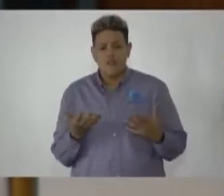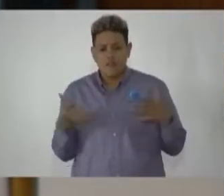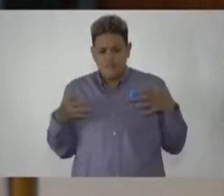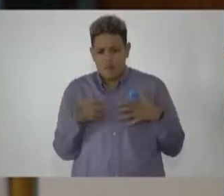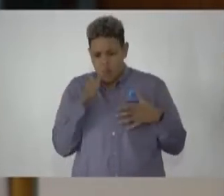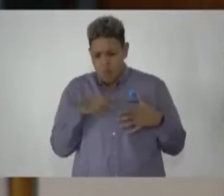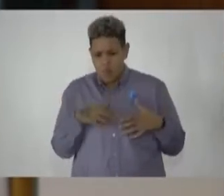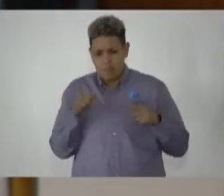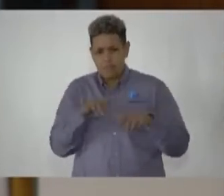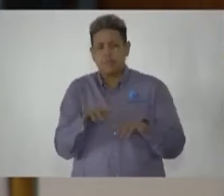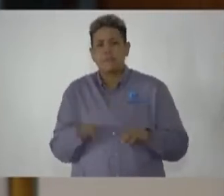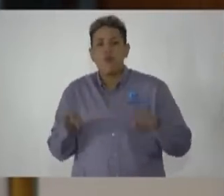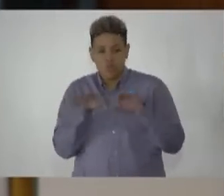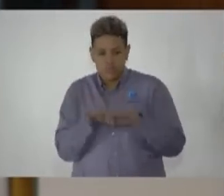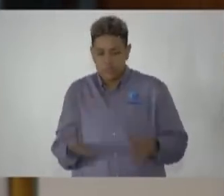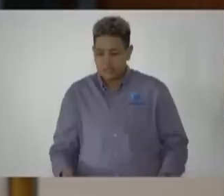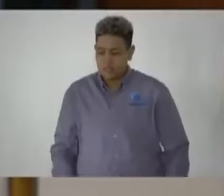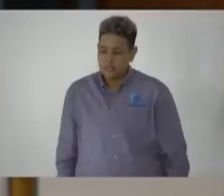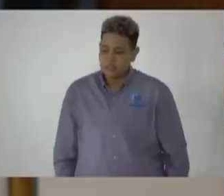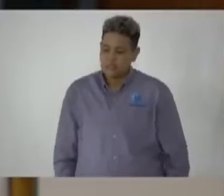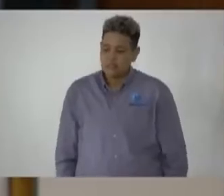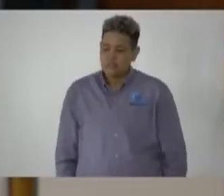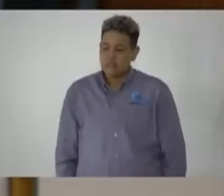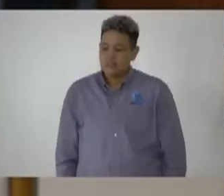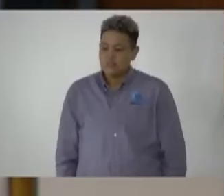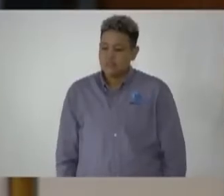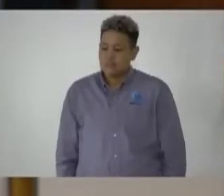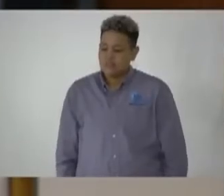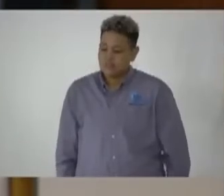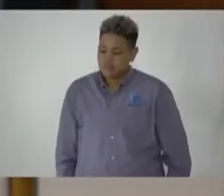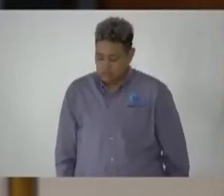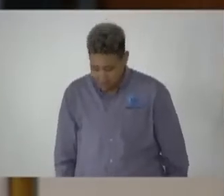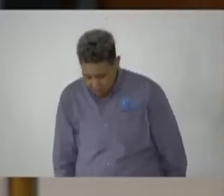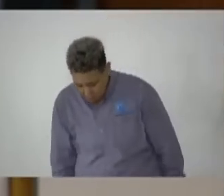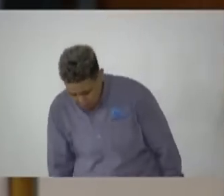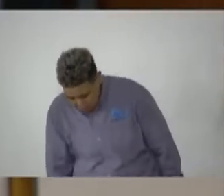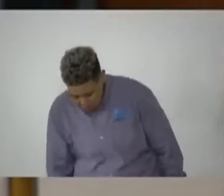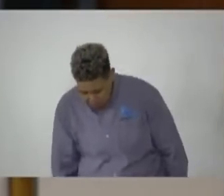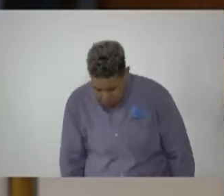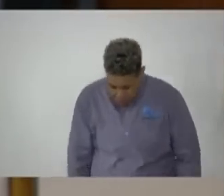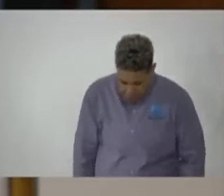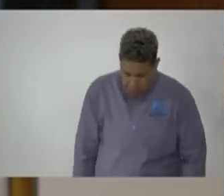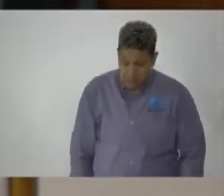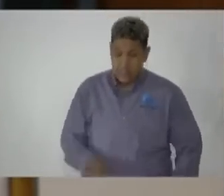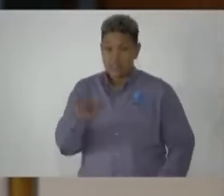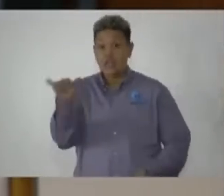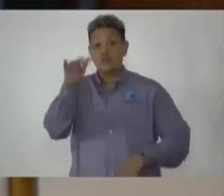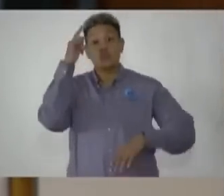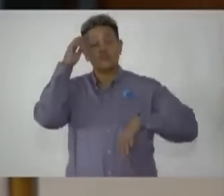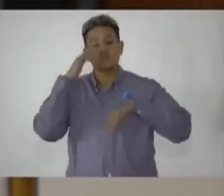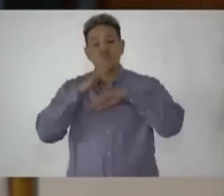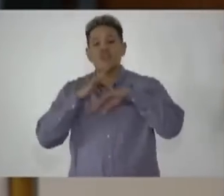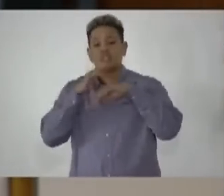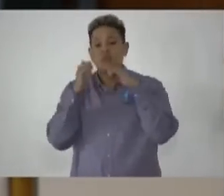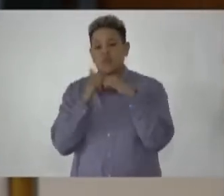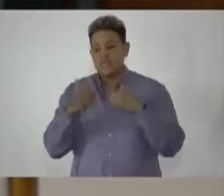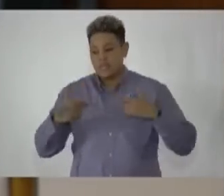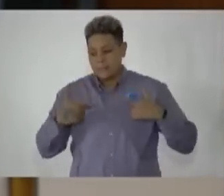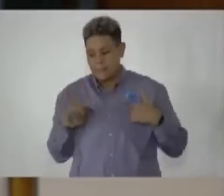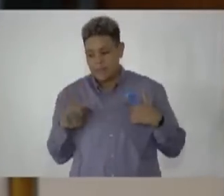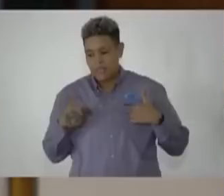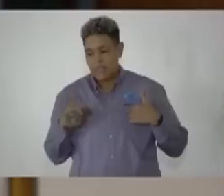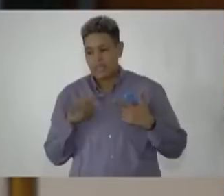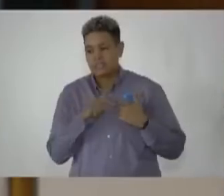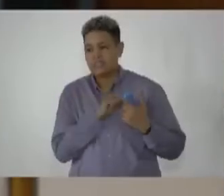a legislation coming before this caucus, that too resonated with me